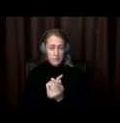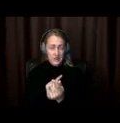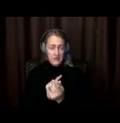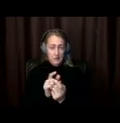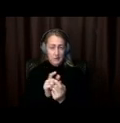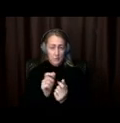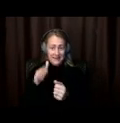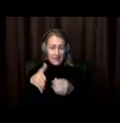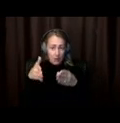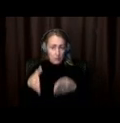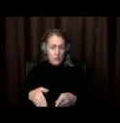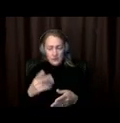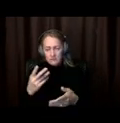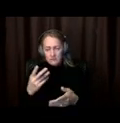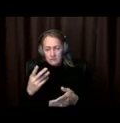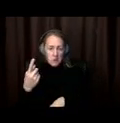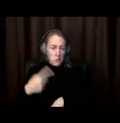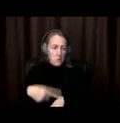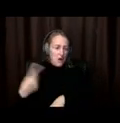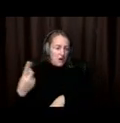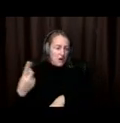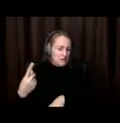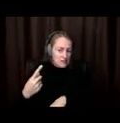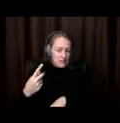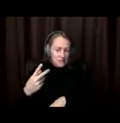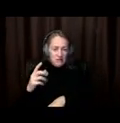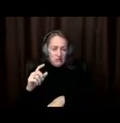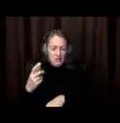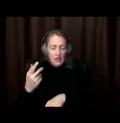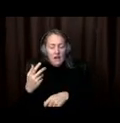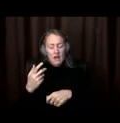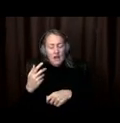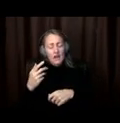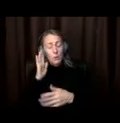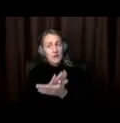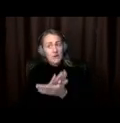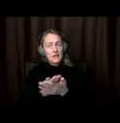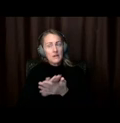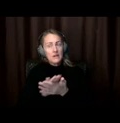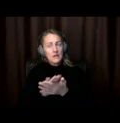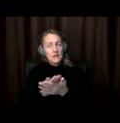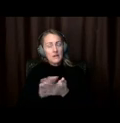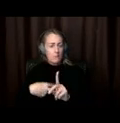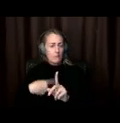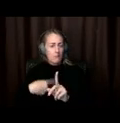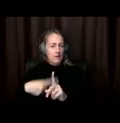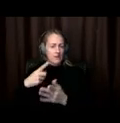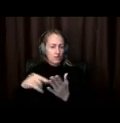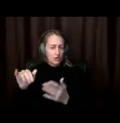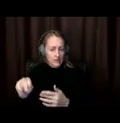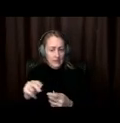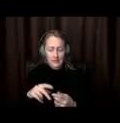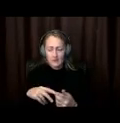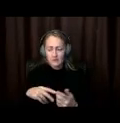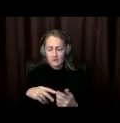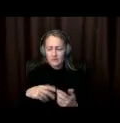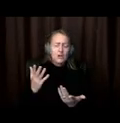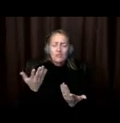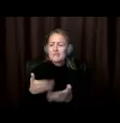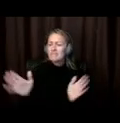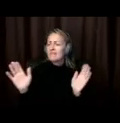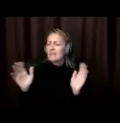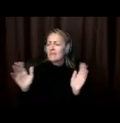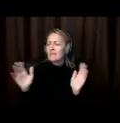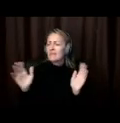really we would love it if you could have a monthly check-in with that person. What types of readings are you doing? What are you changing in your classroom? How are you